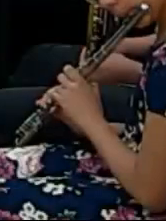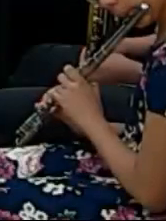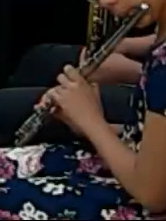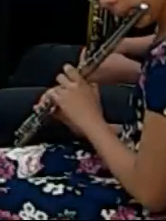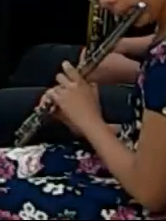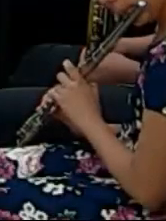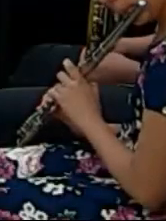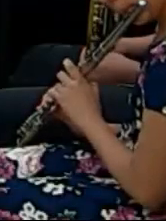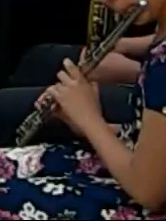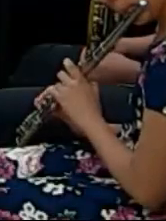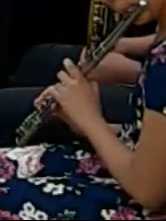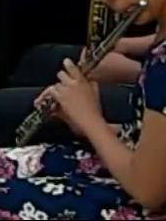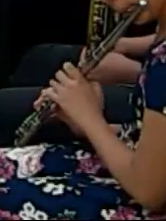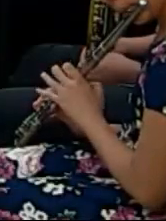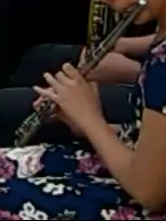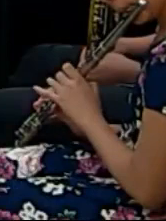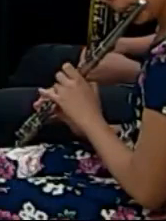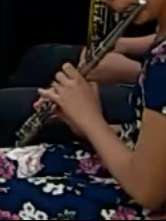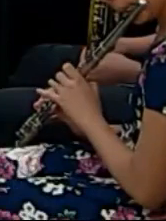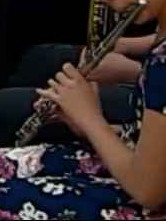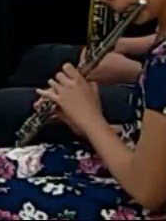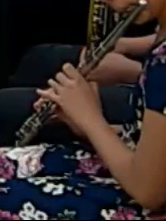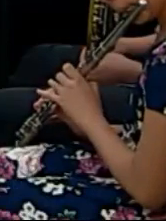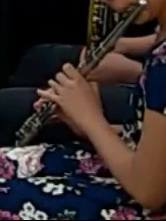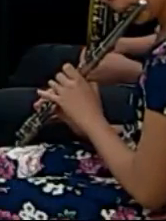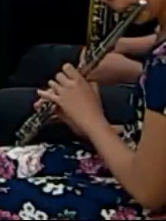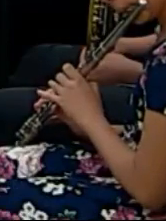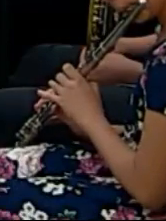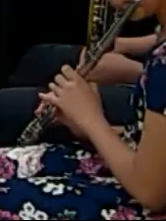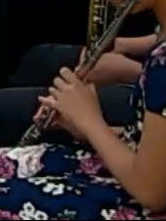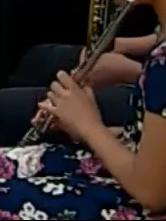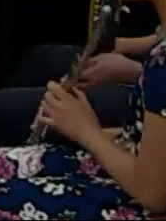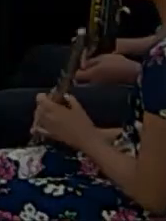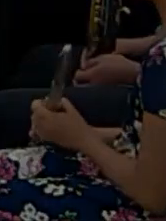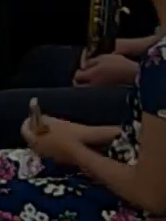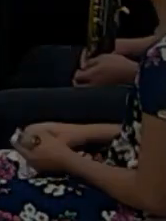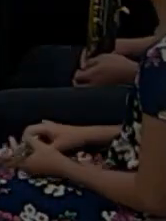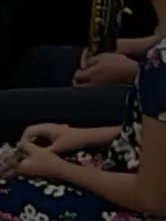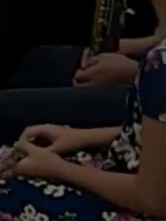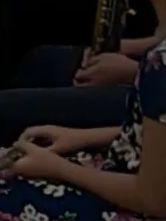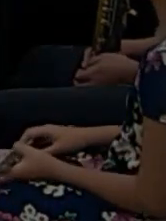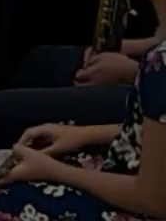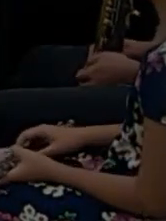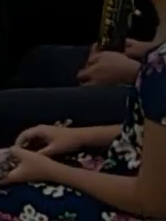Let's sing with the children the songs and bring this message, this service to close.